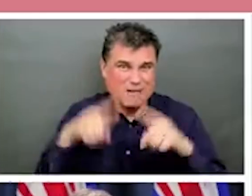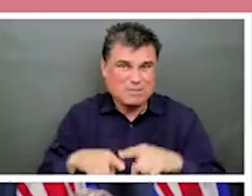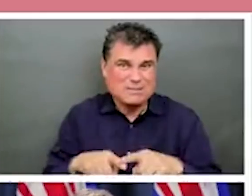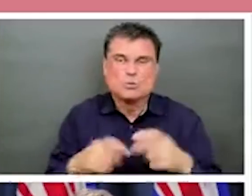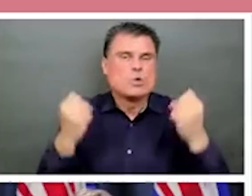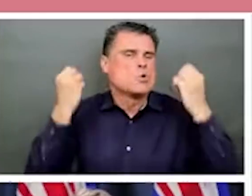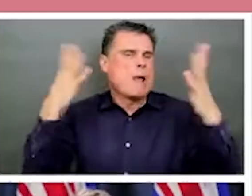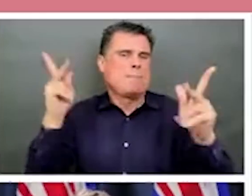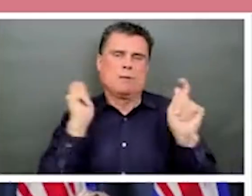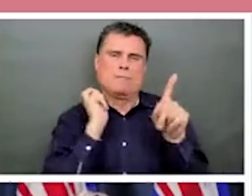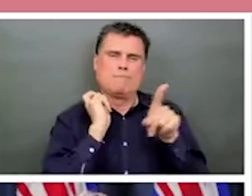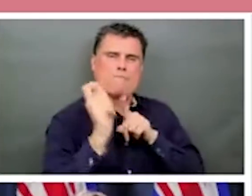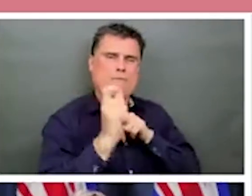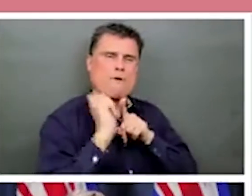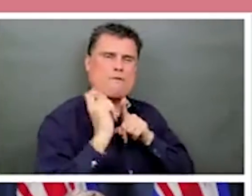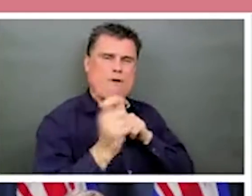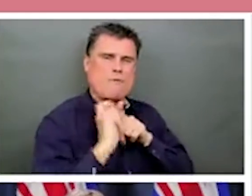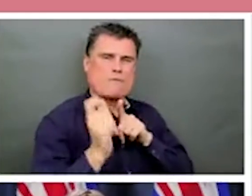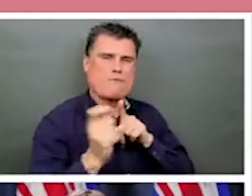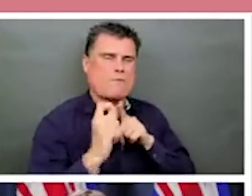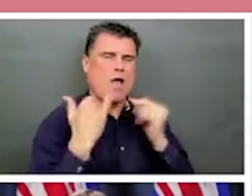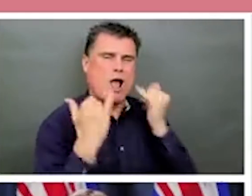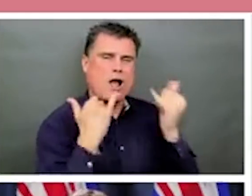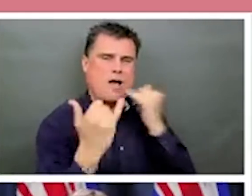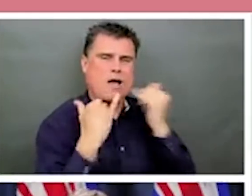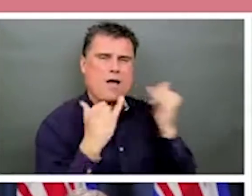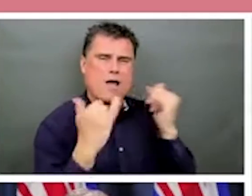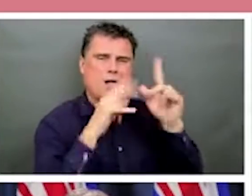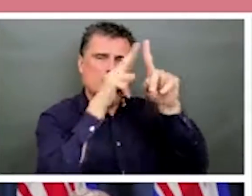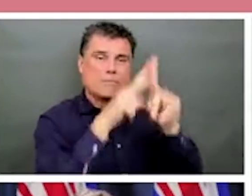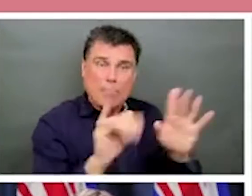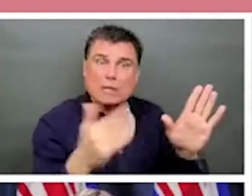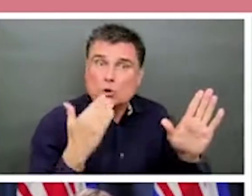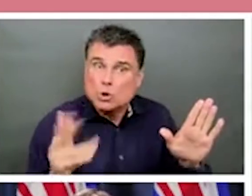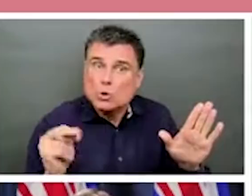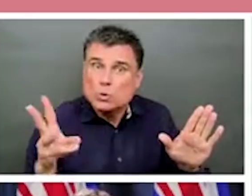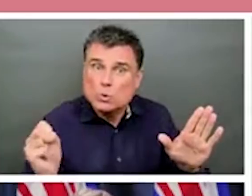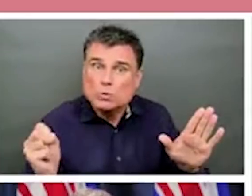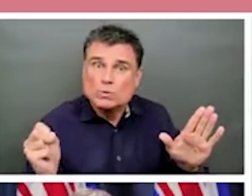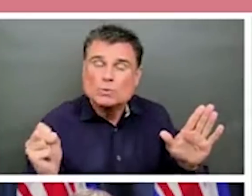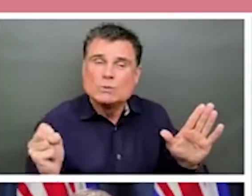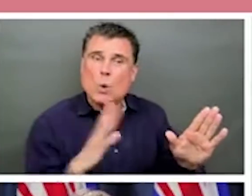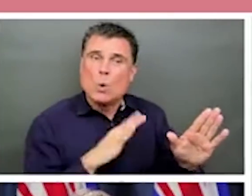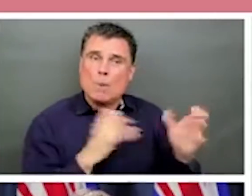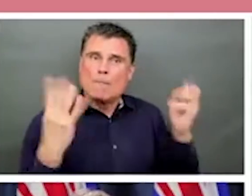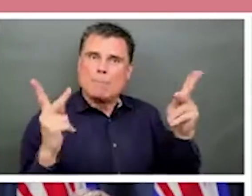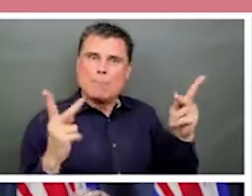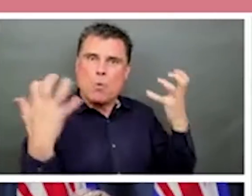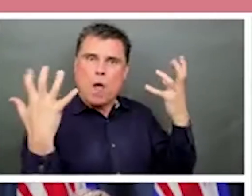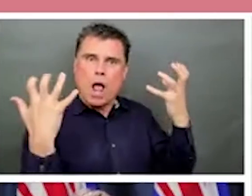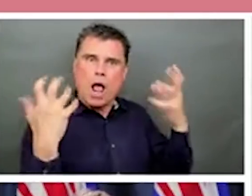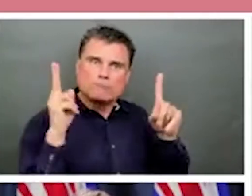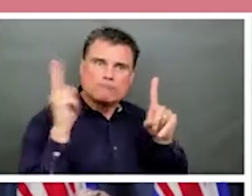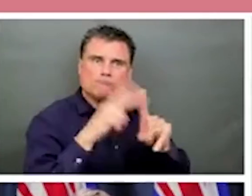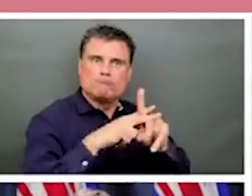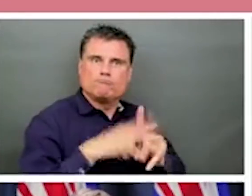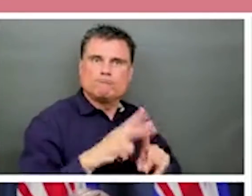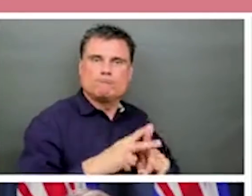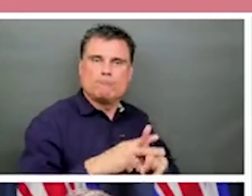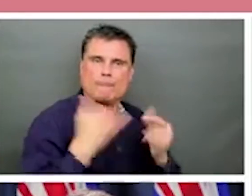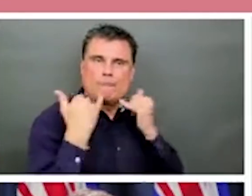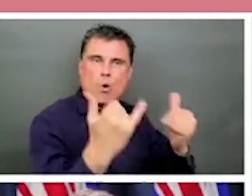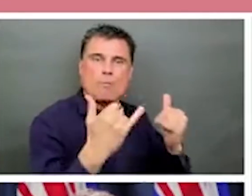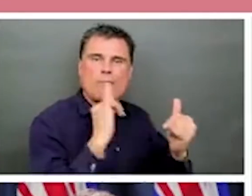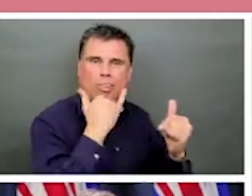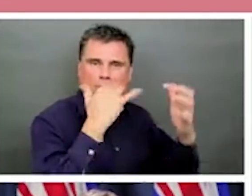to the general public, they're very enthusiastic, and that's good news. We want them to want to get vaccinated and to be getting in there to get an appointment. But it